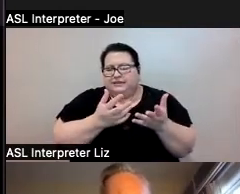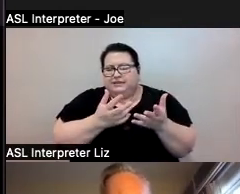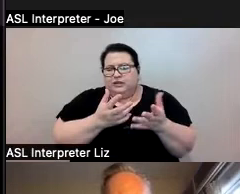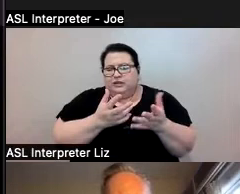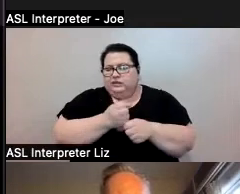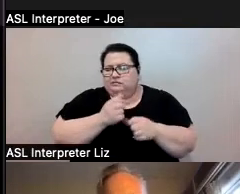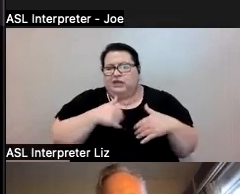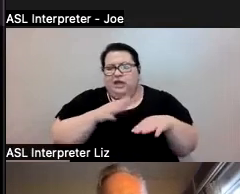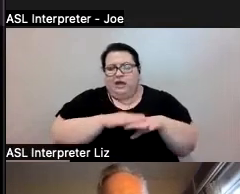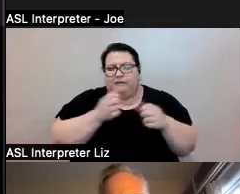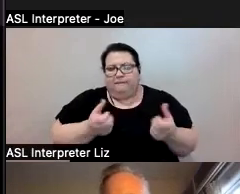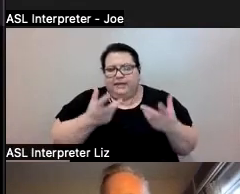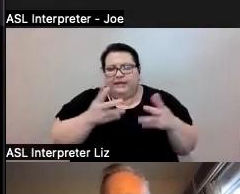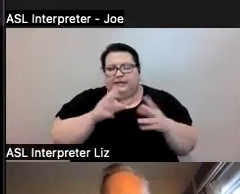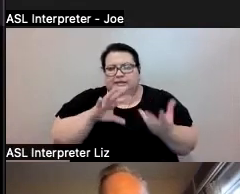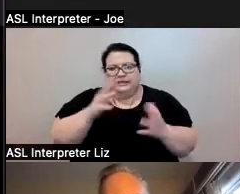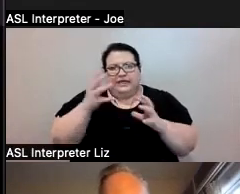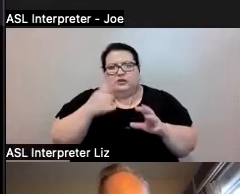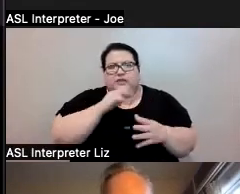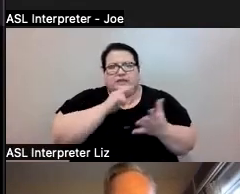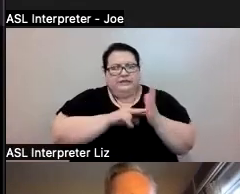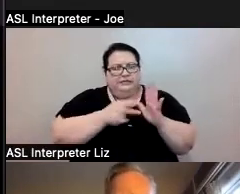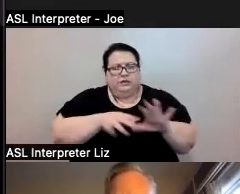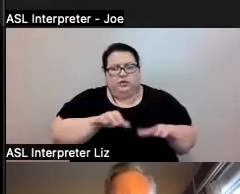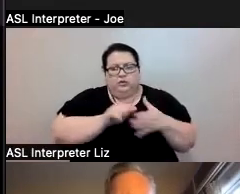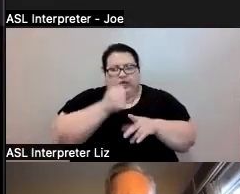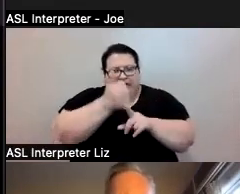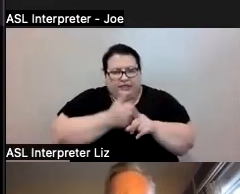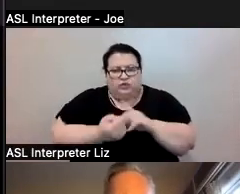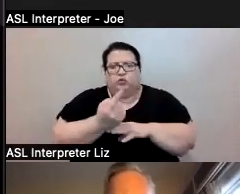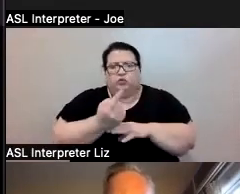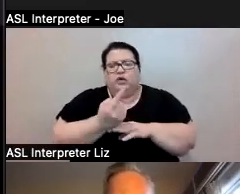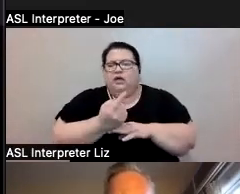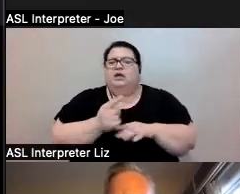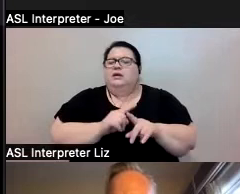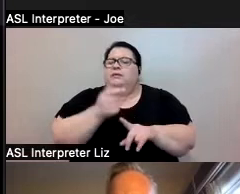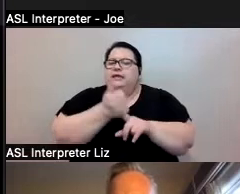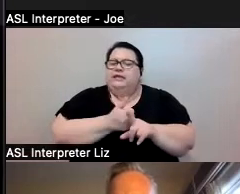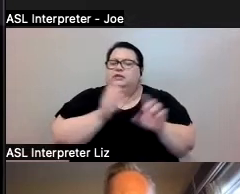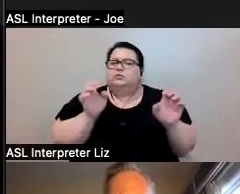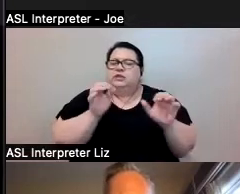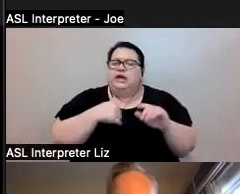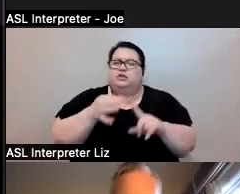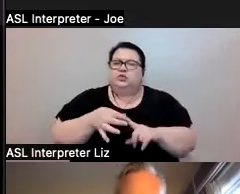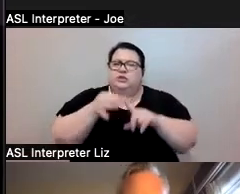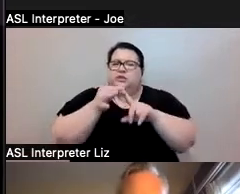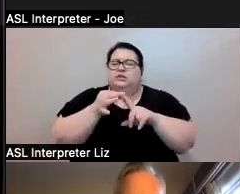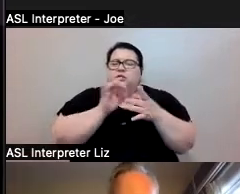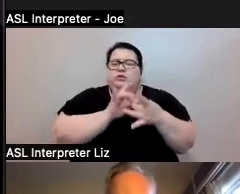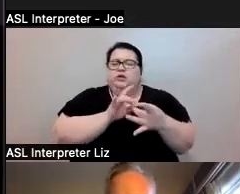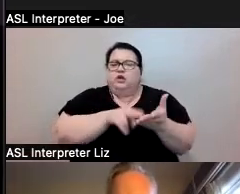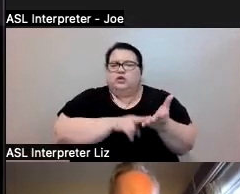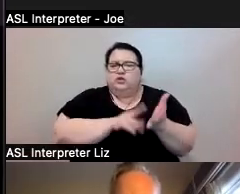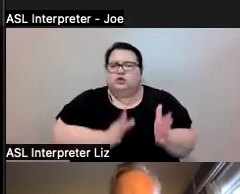many disasters. And that's not to say we're going to do it on every single one. Each emergency has its own uniqueness. In regards to